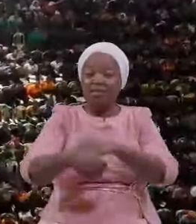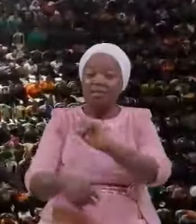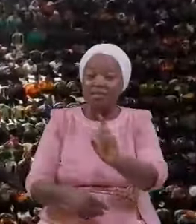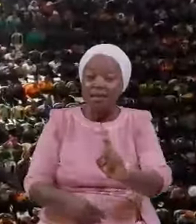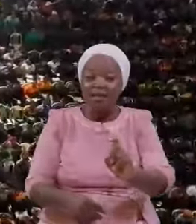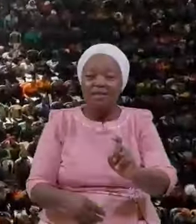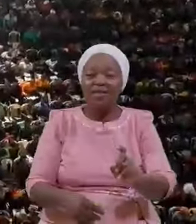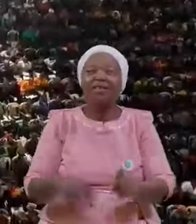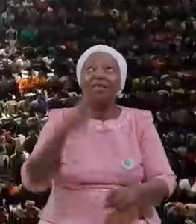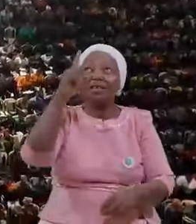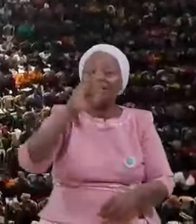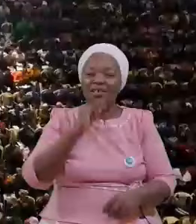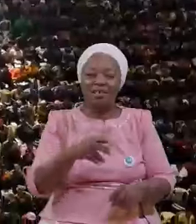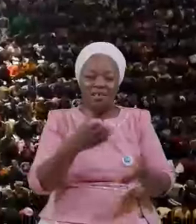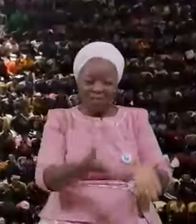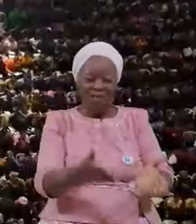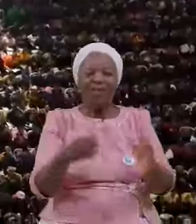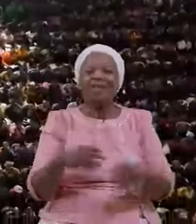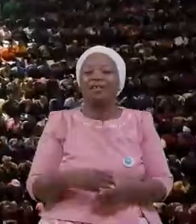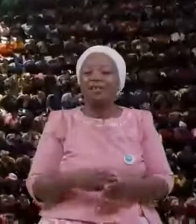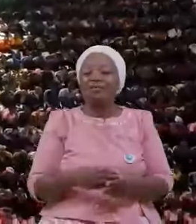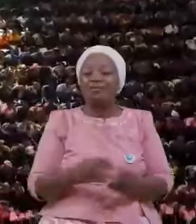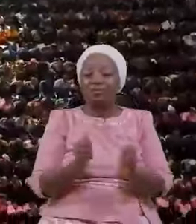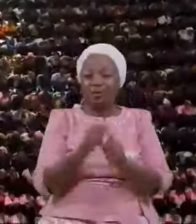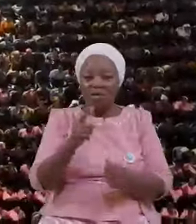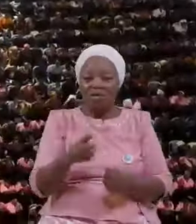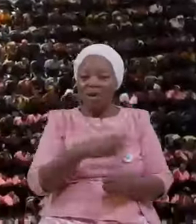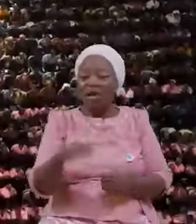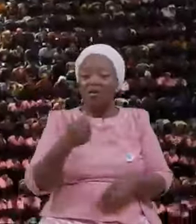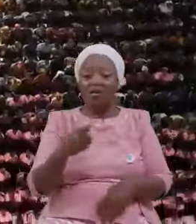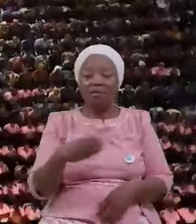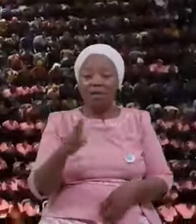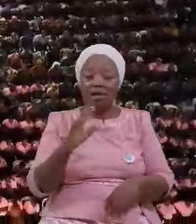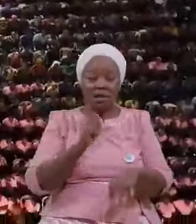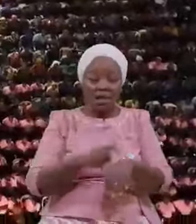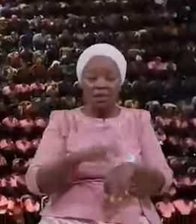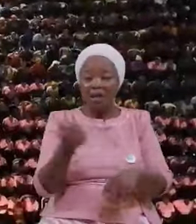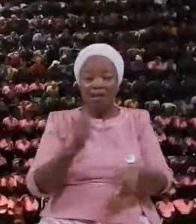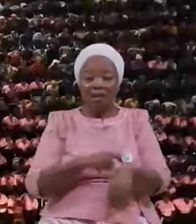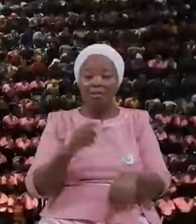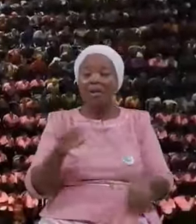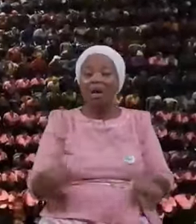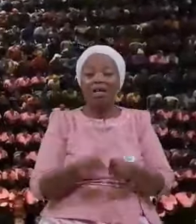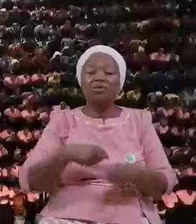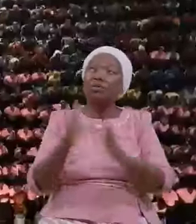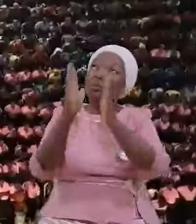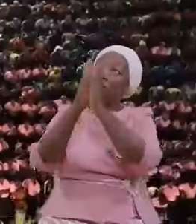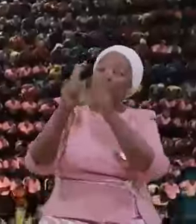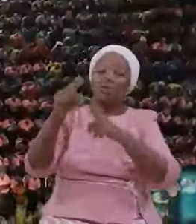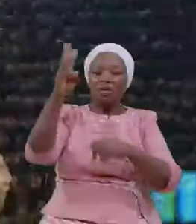there by your side. And the time, anytime, as we call on him, he will forgive your